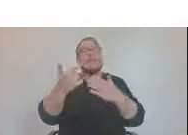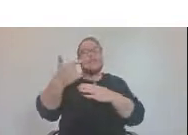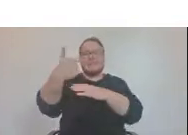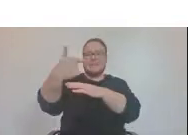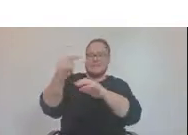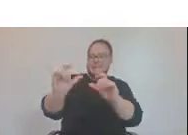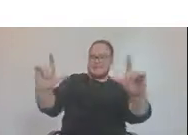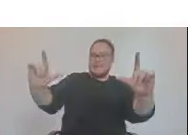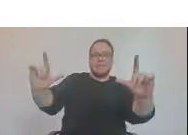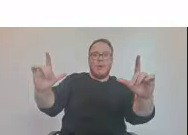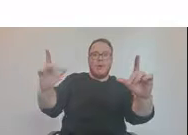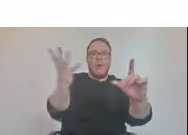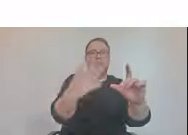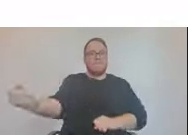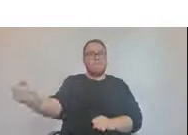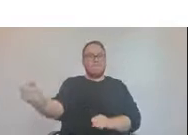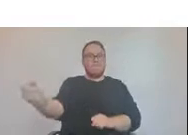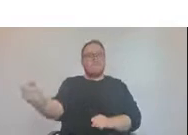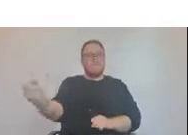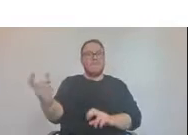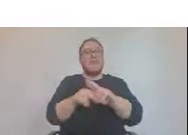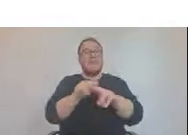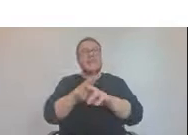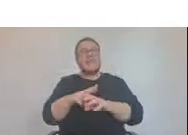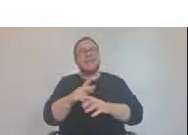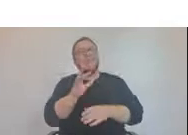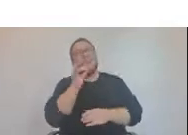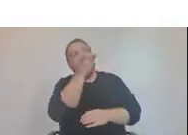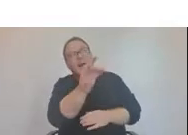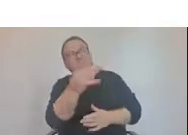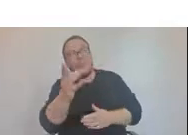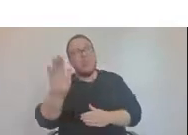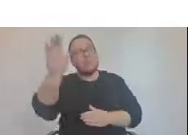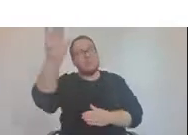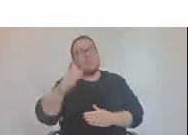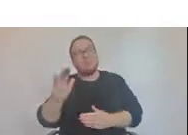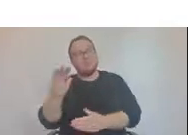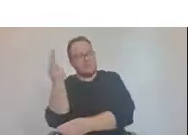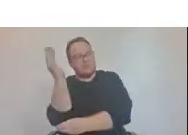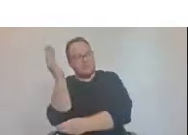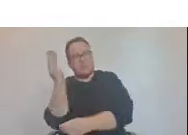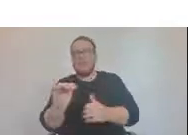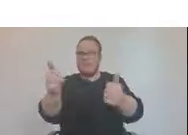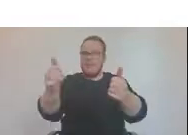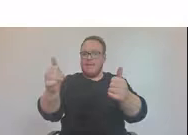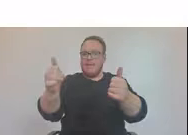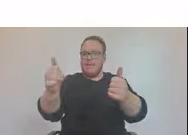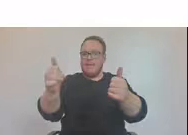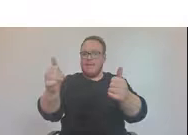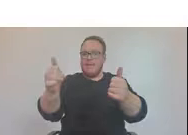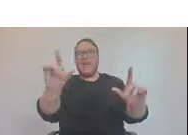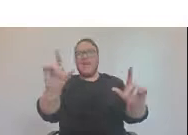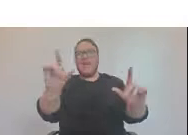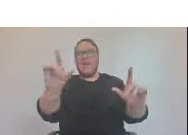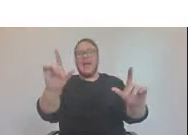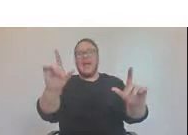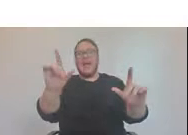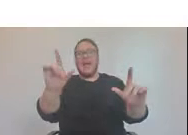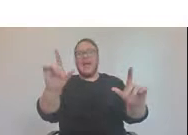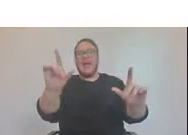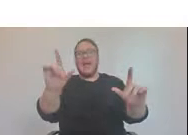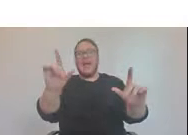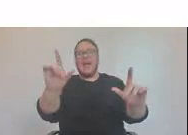asking a question, and remain muted until prompted. So this will allow our British Sign